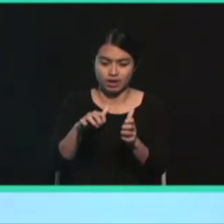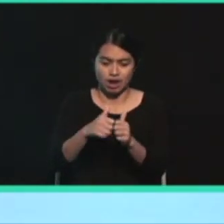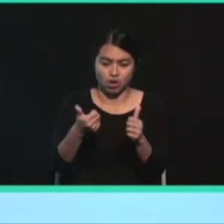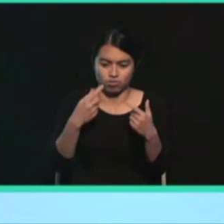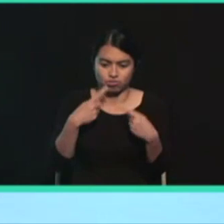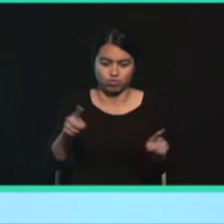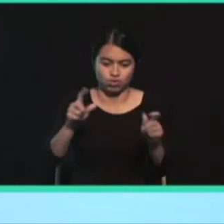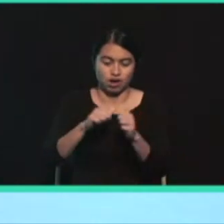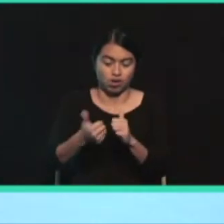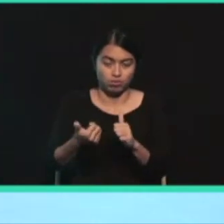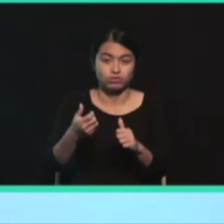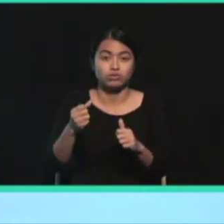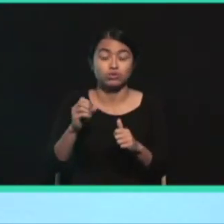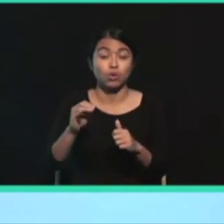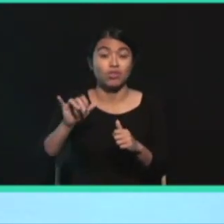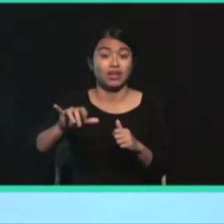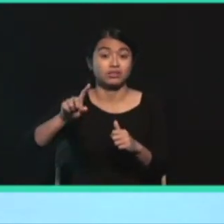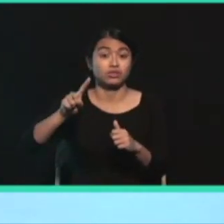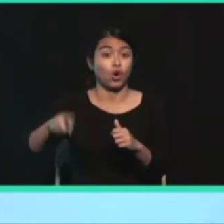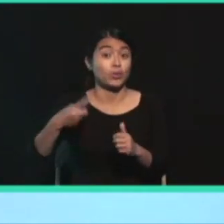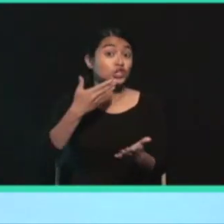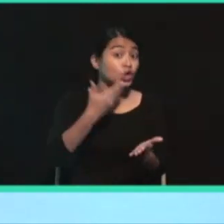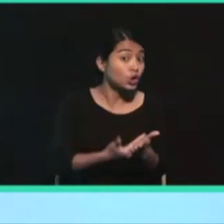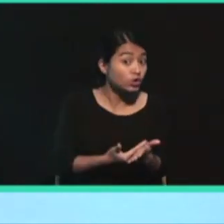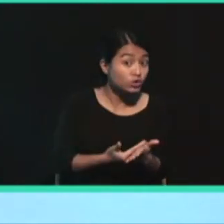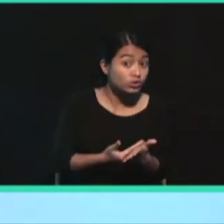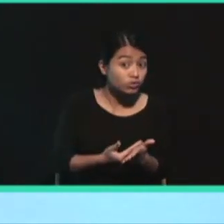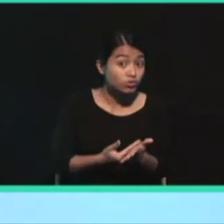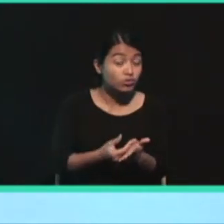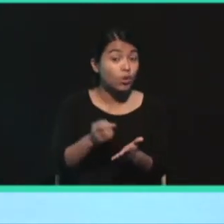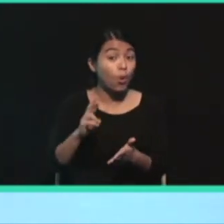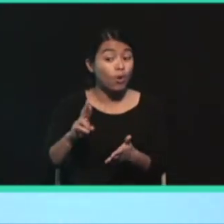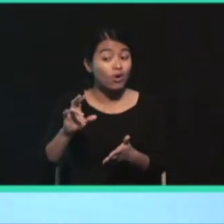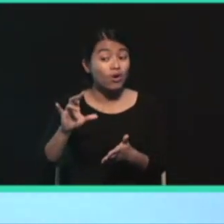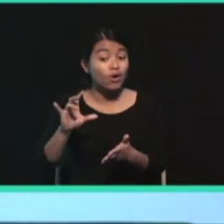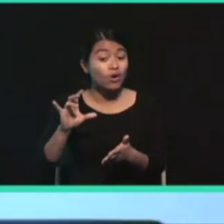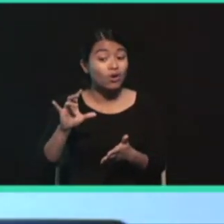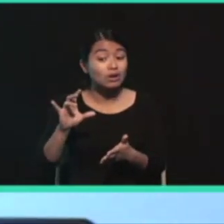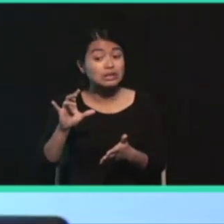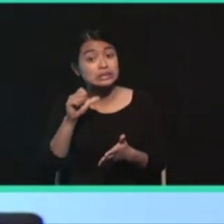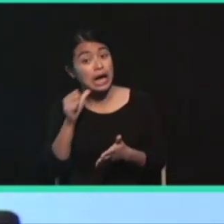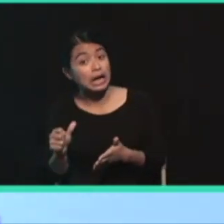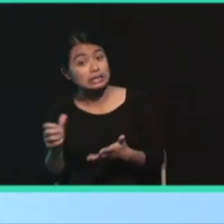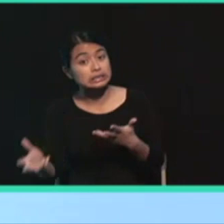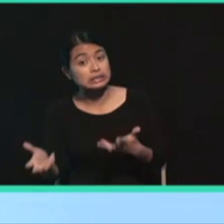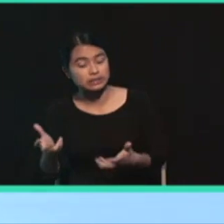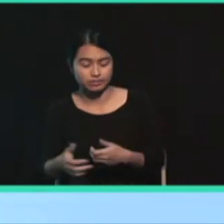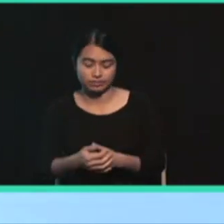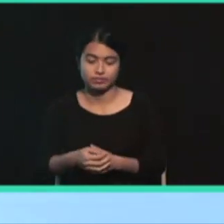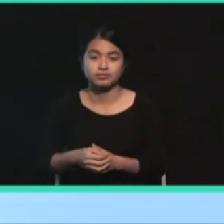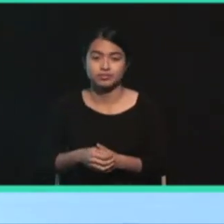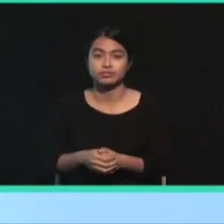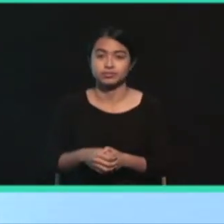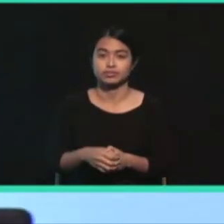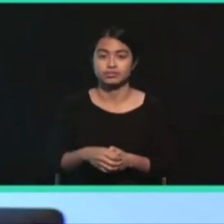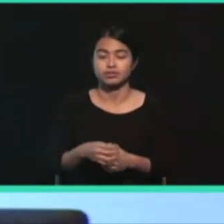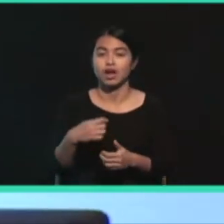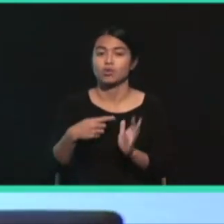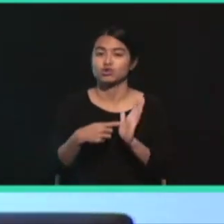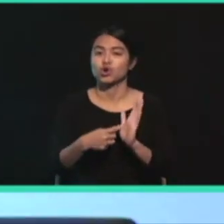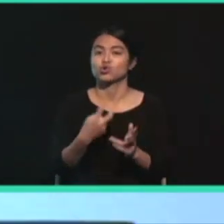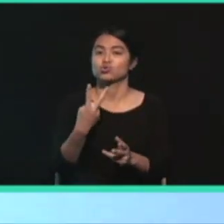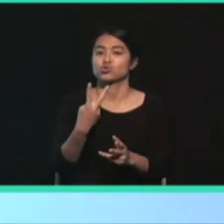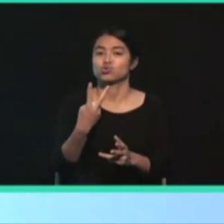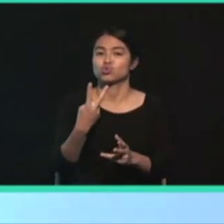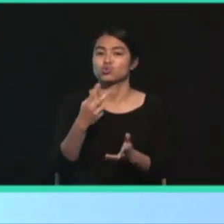second question is it always good, or does it even sometimes harm? And now I will show you two studies regarding